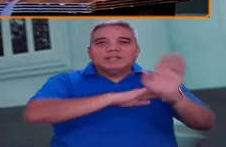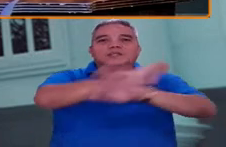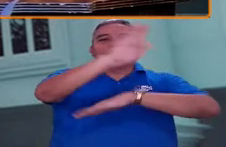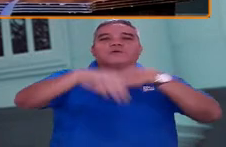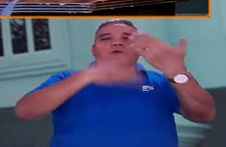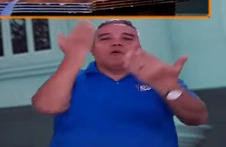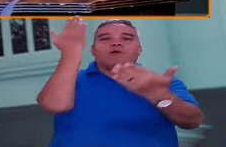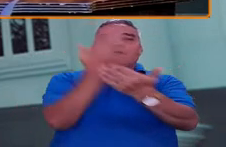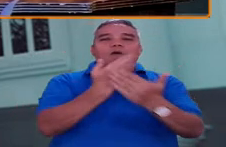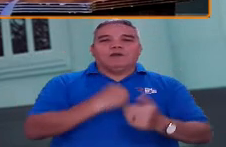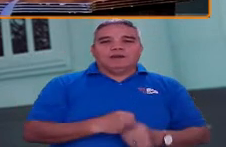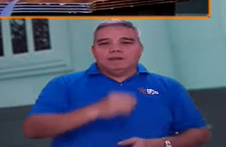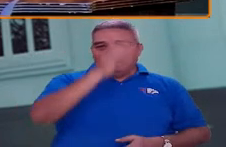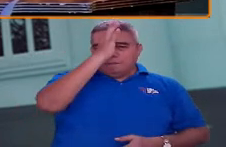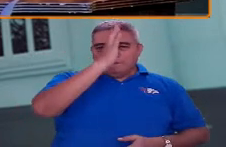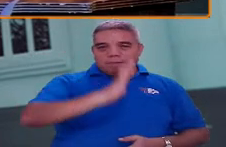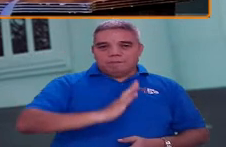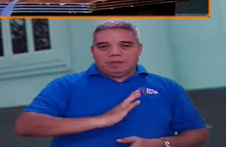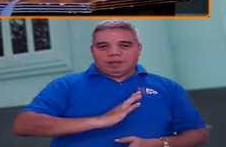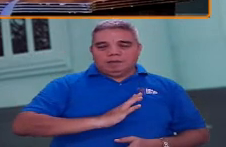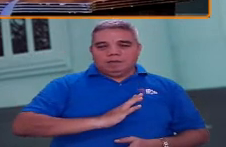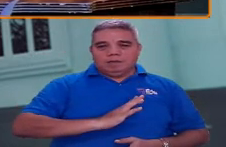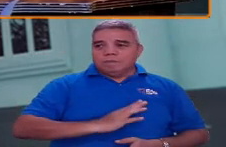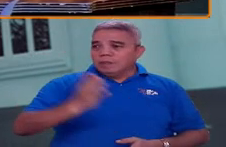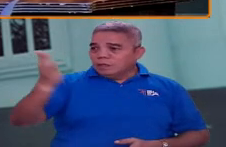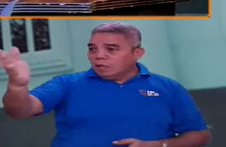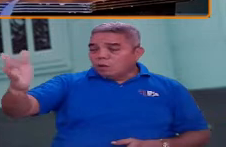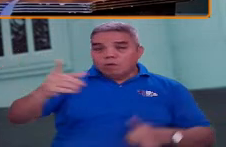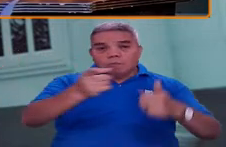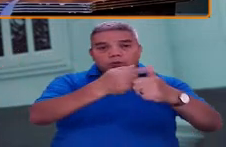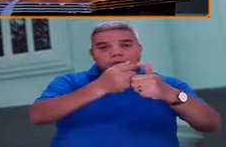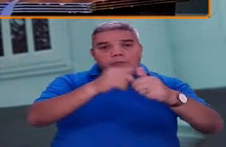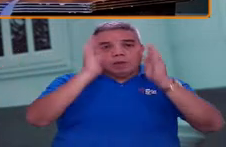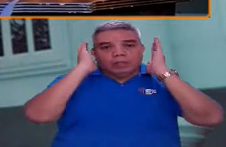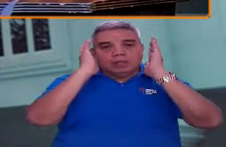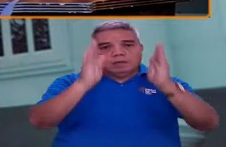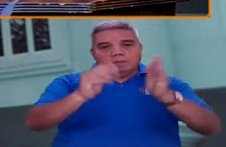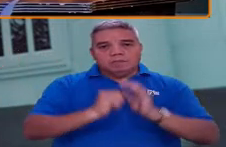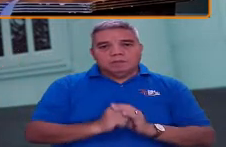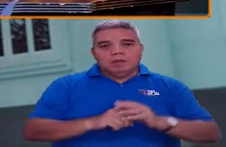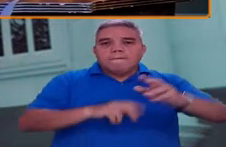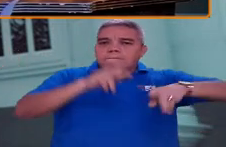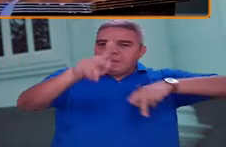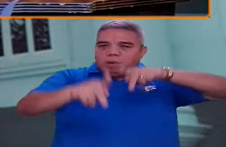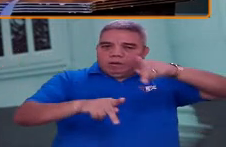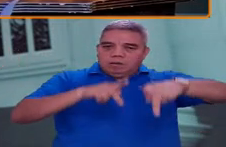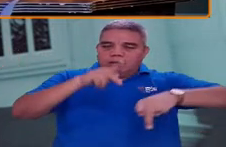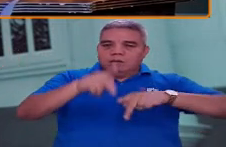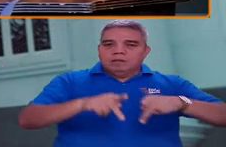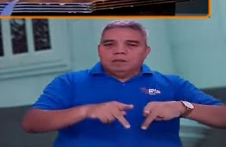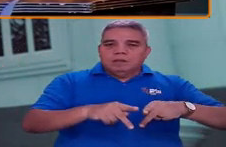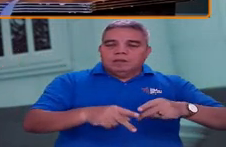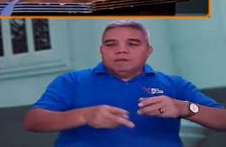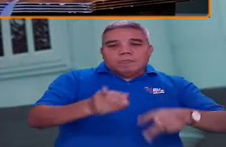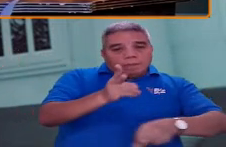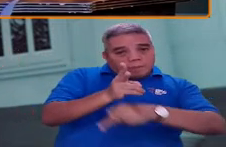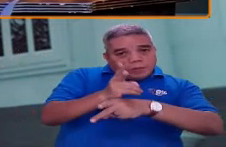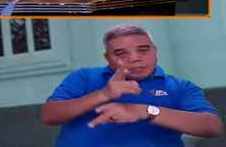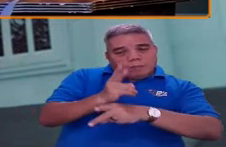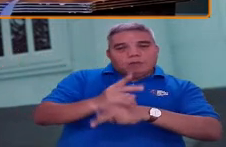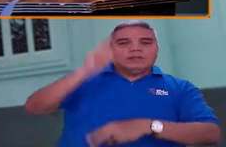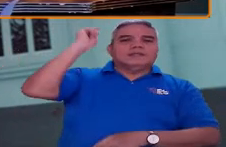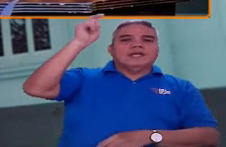all men. They are our priority. People. Preserving